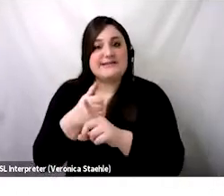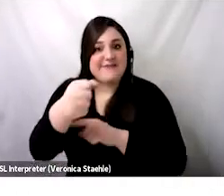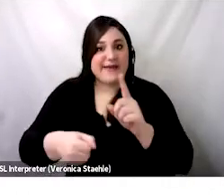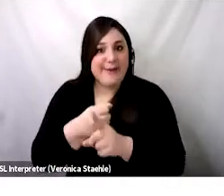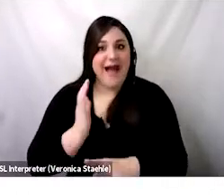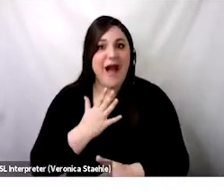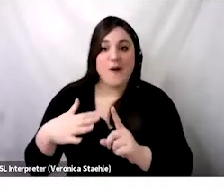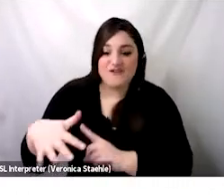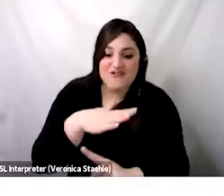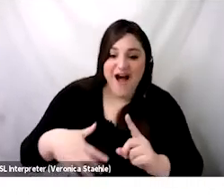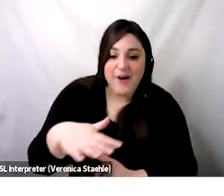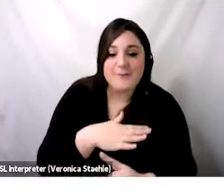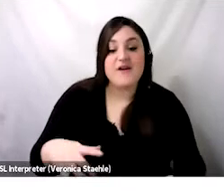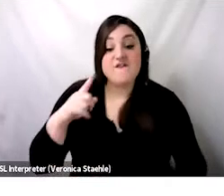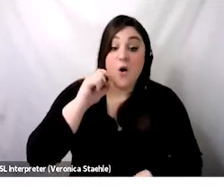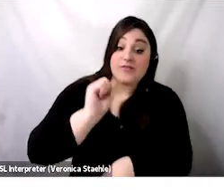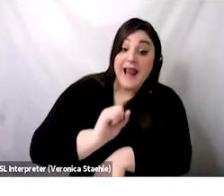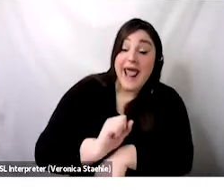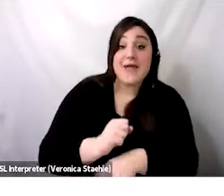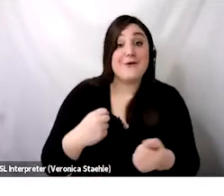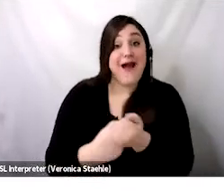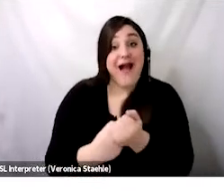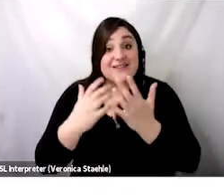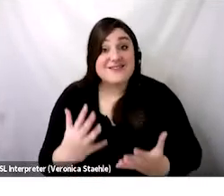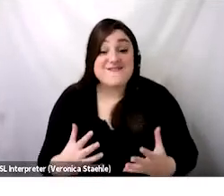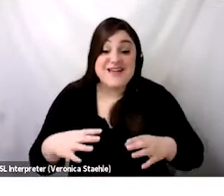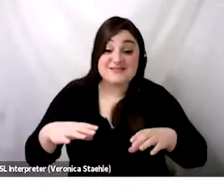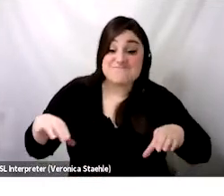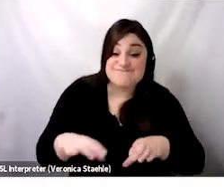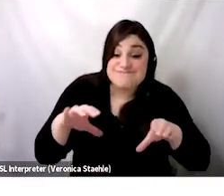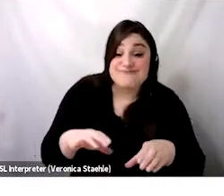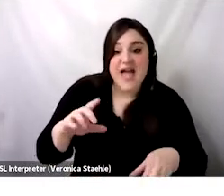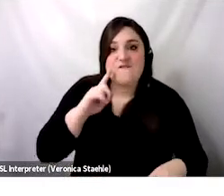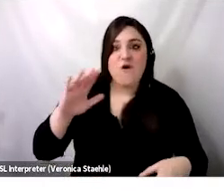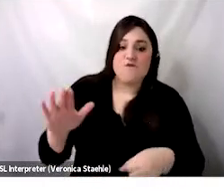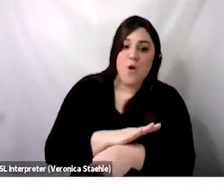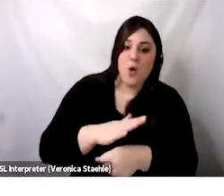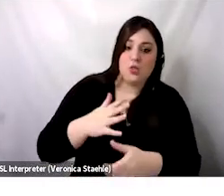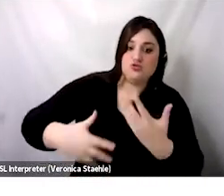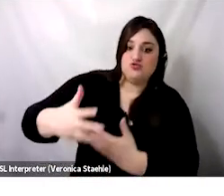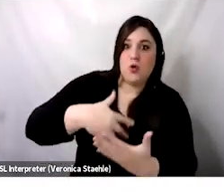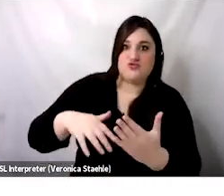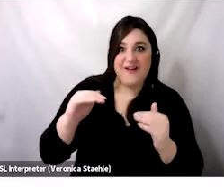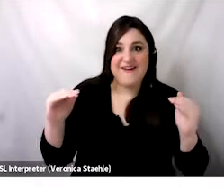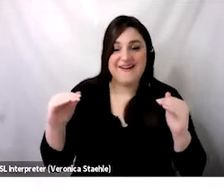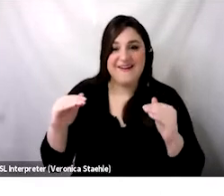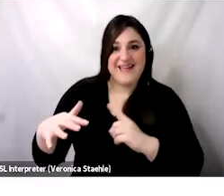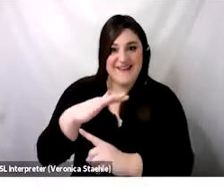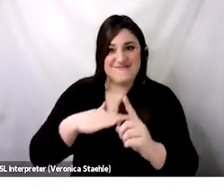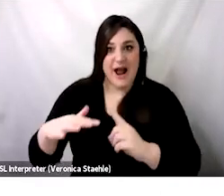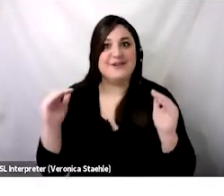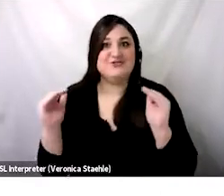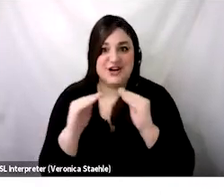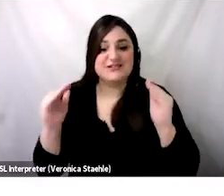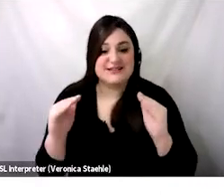advocate for food, social, and environmental justice, one must question an agricultural system that